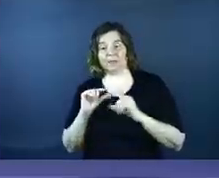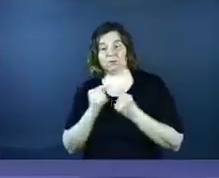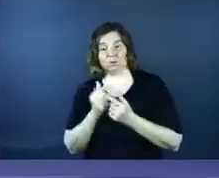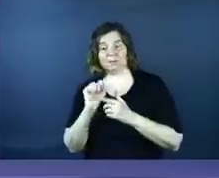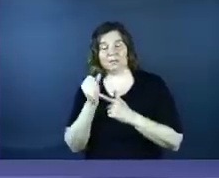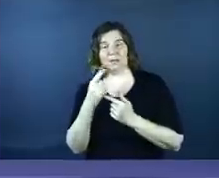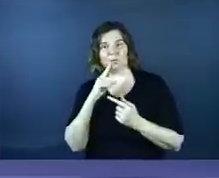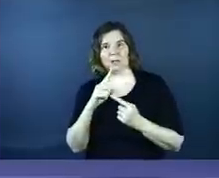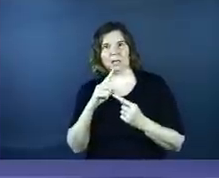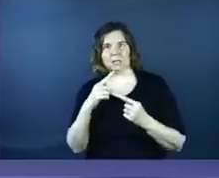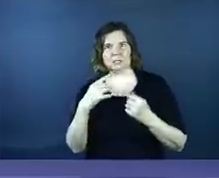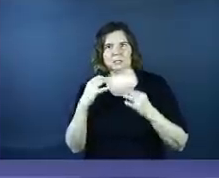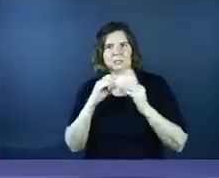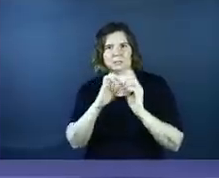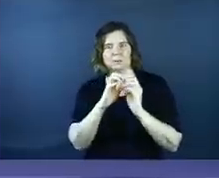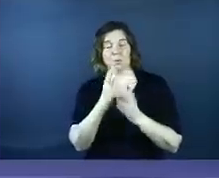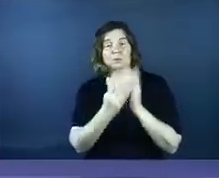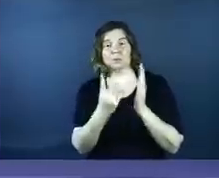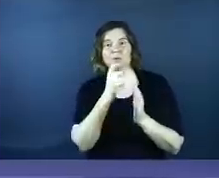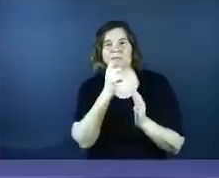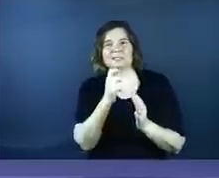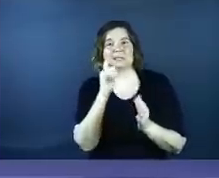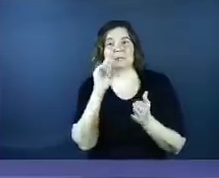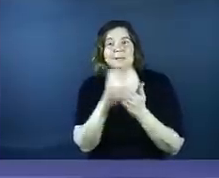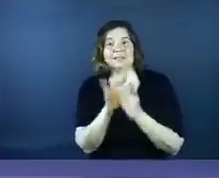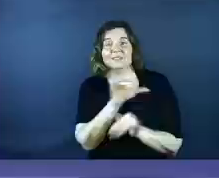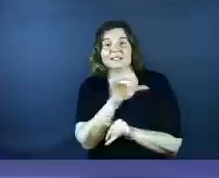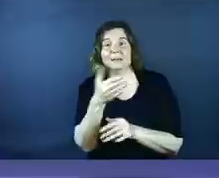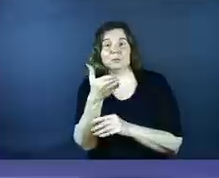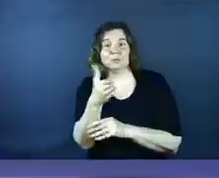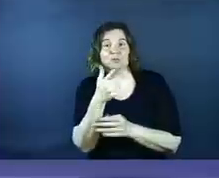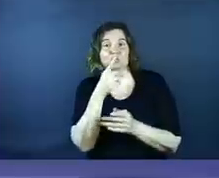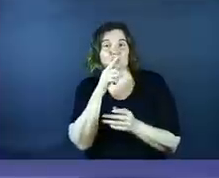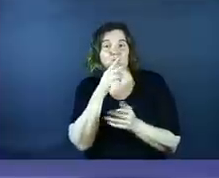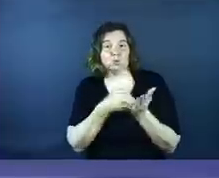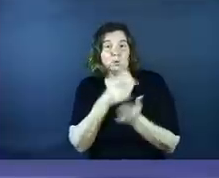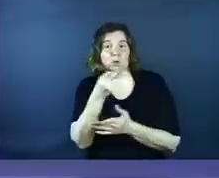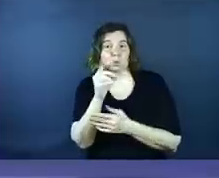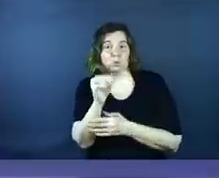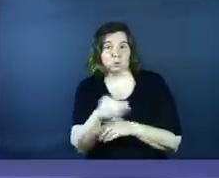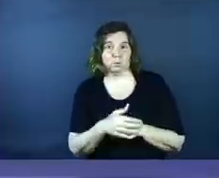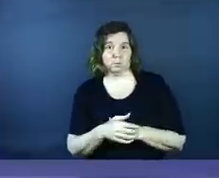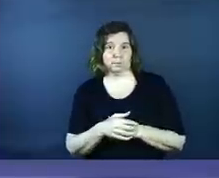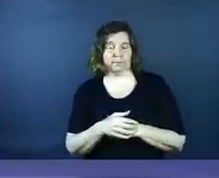really combative with somebody else who just doesn't believe the same basic truths that you do.